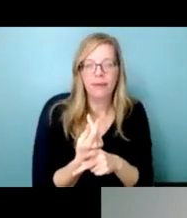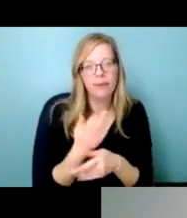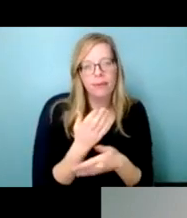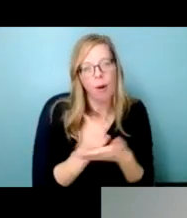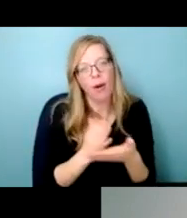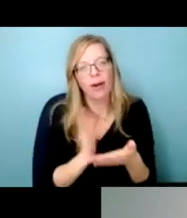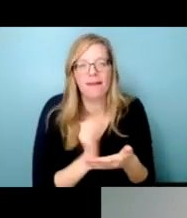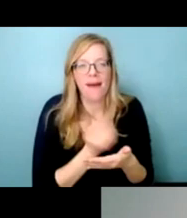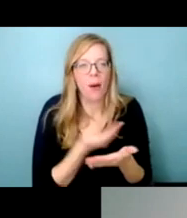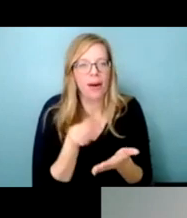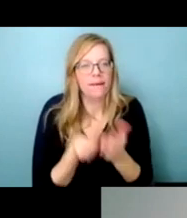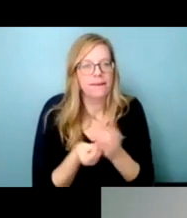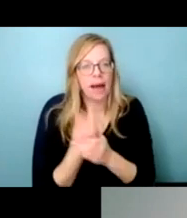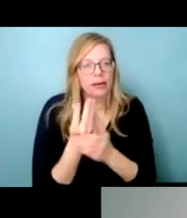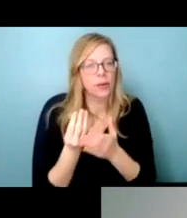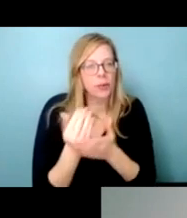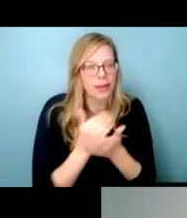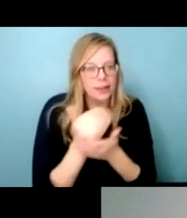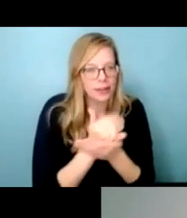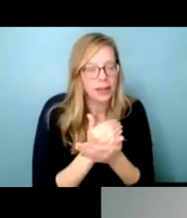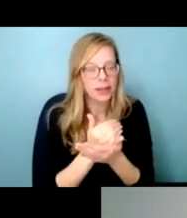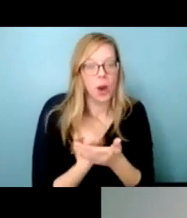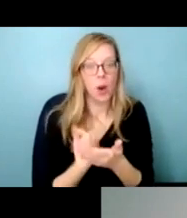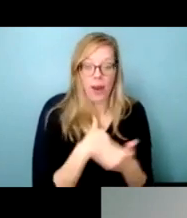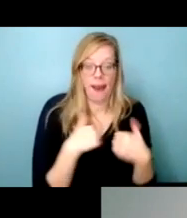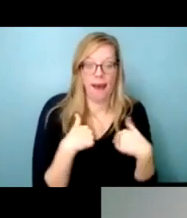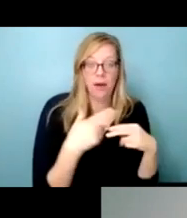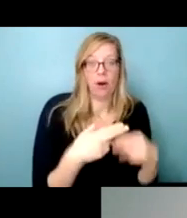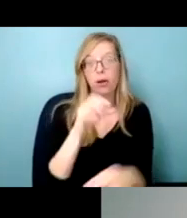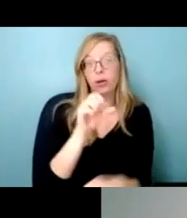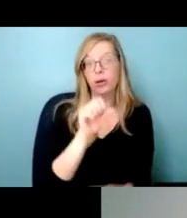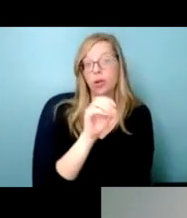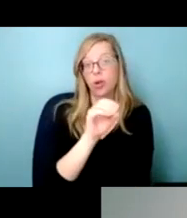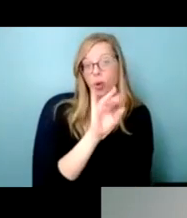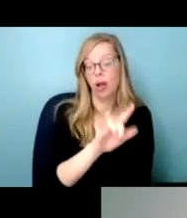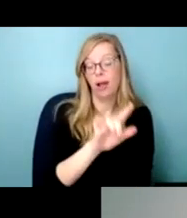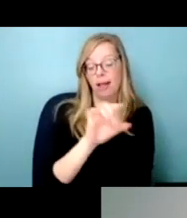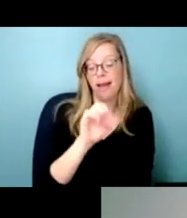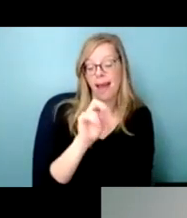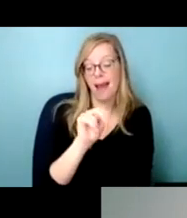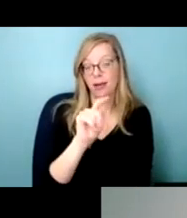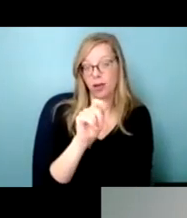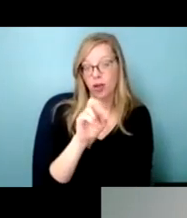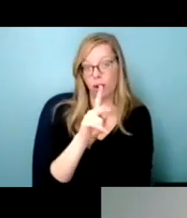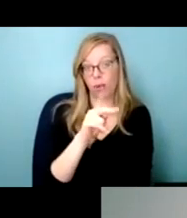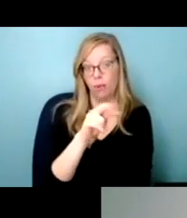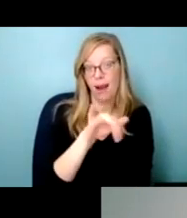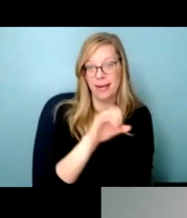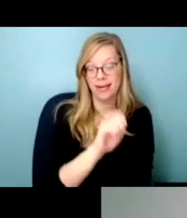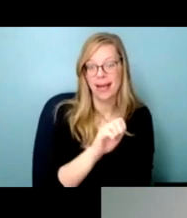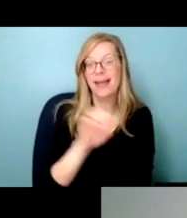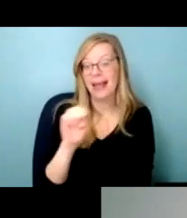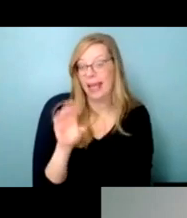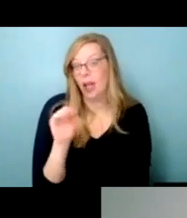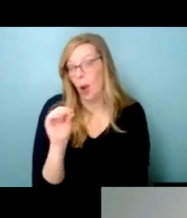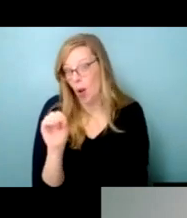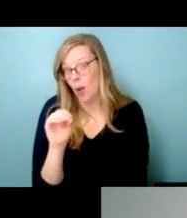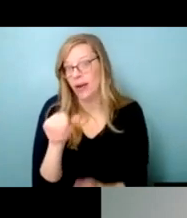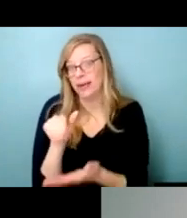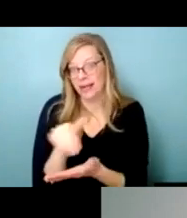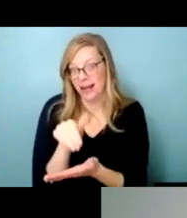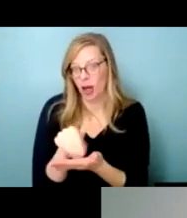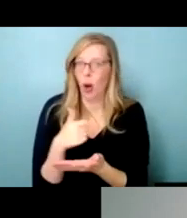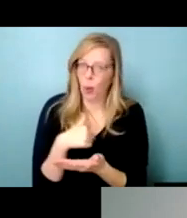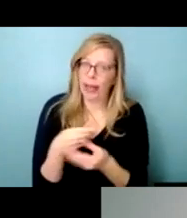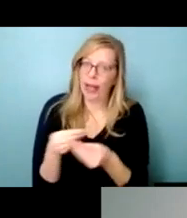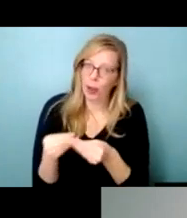fundraising. We have a social enterprise. We run the Eco Center. We lose money running it, so maybe not